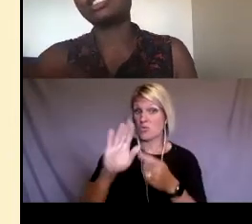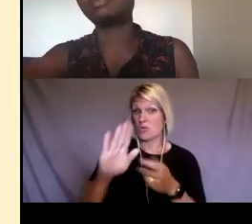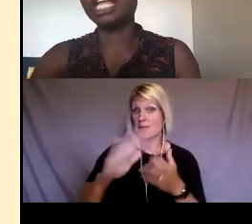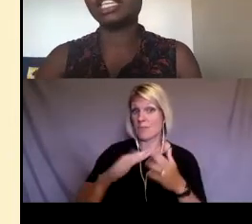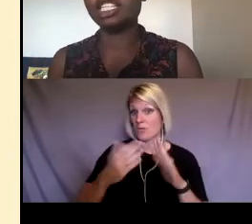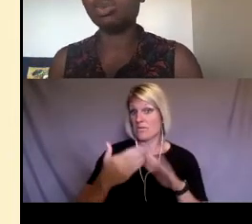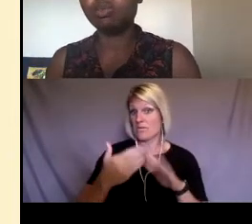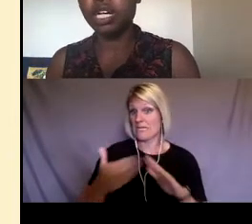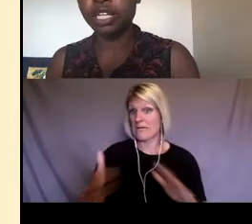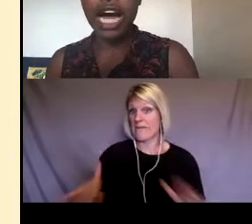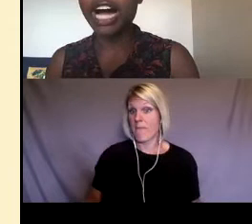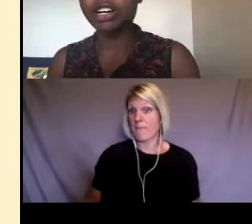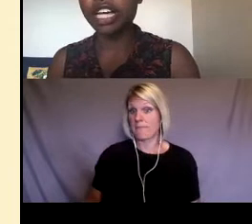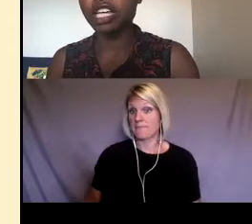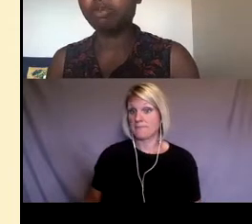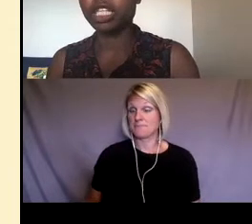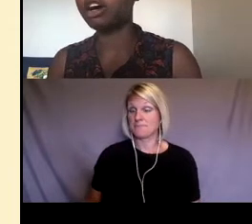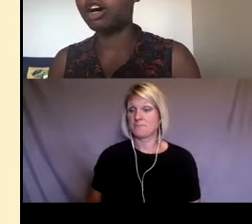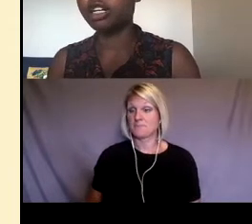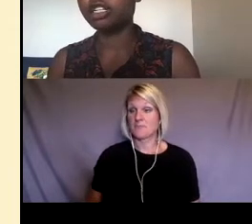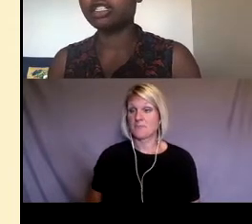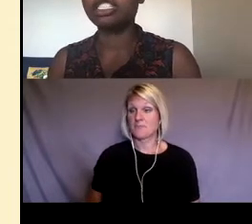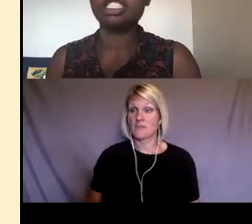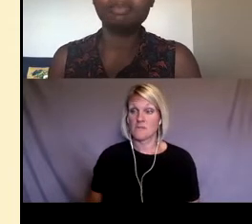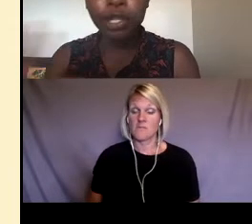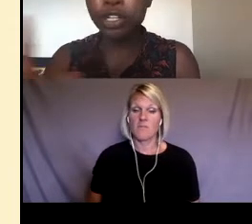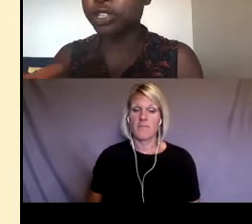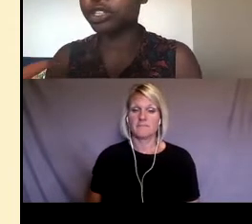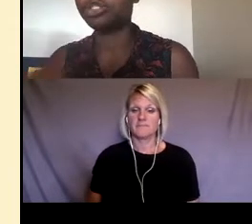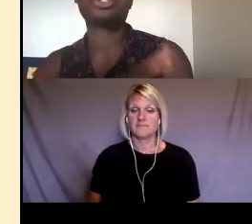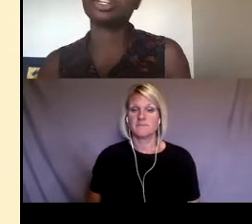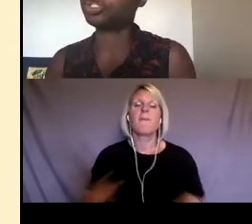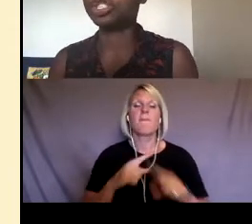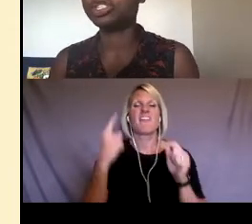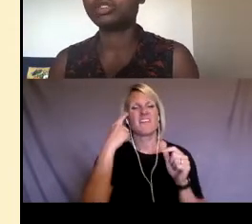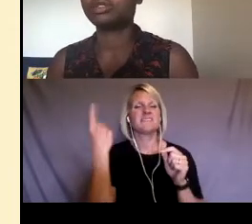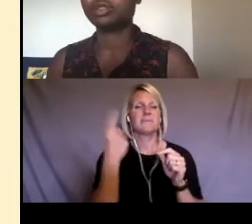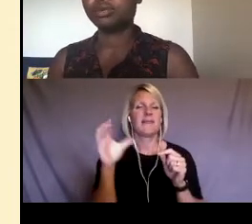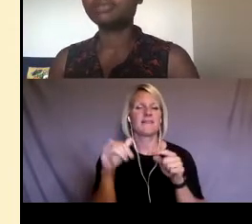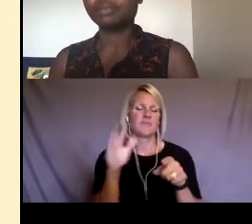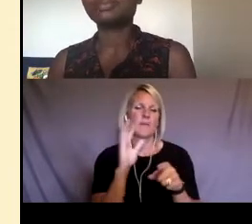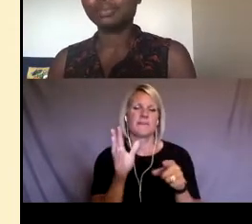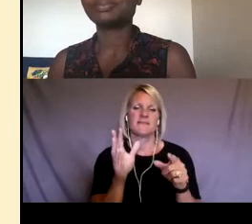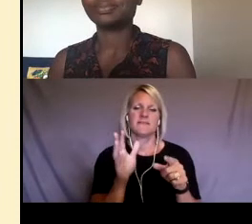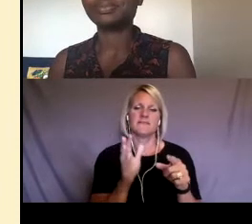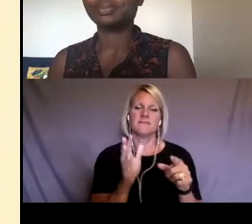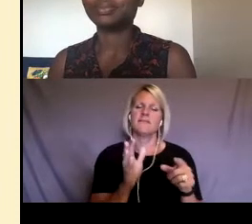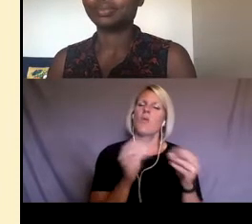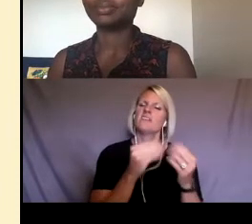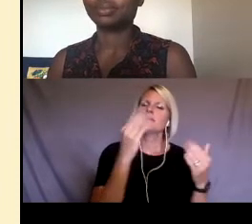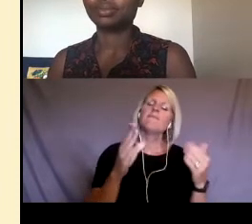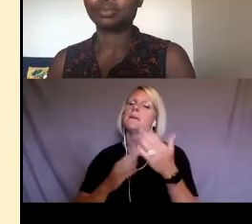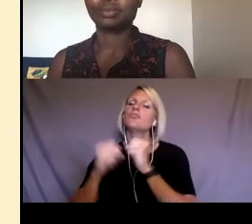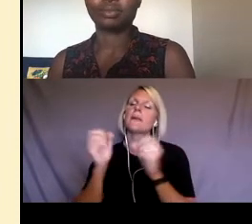think something like this would be on the higher end, but there are simpler structures. Okay. Thank you for